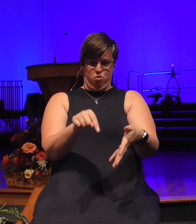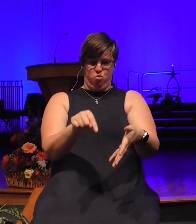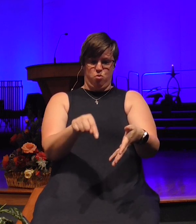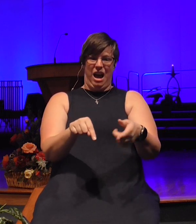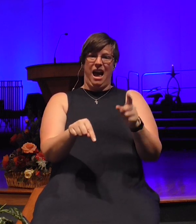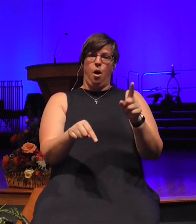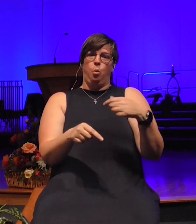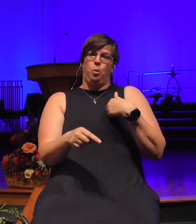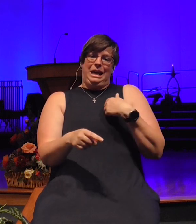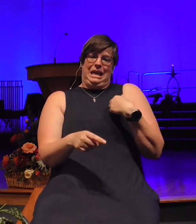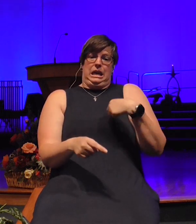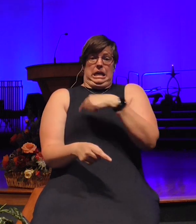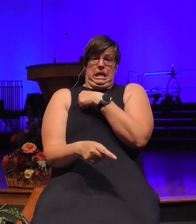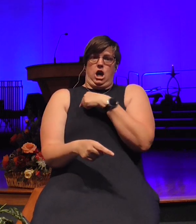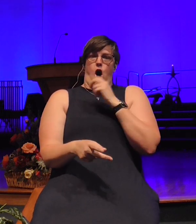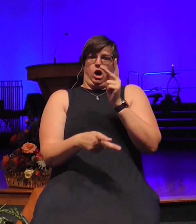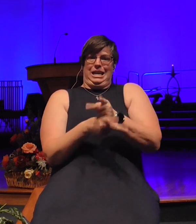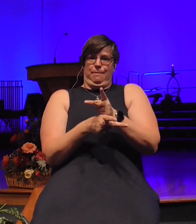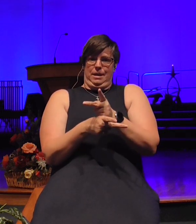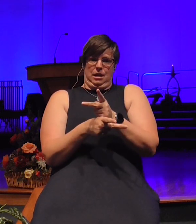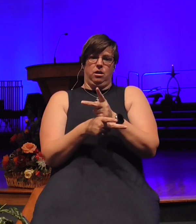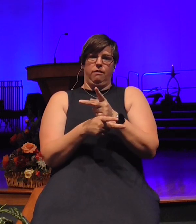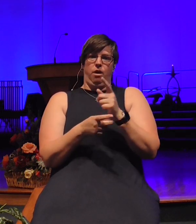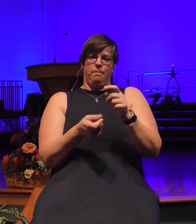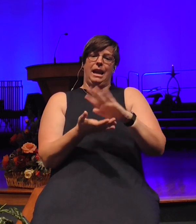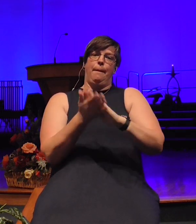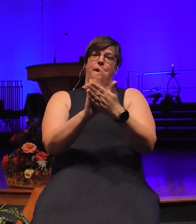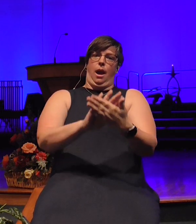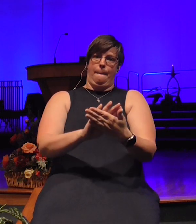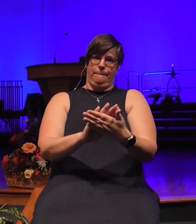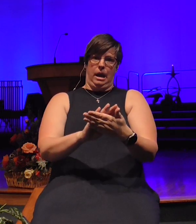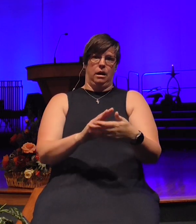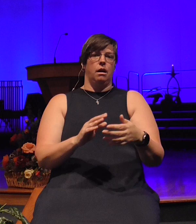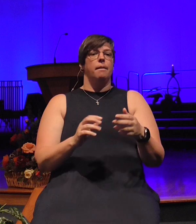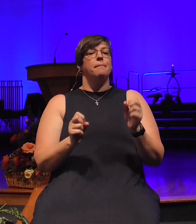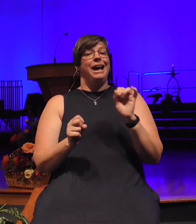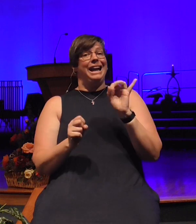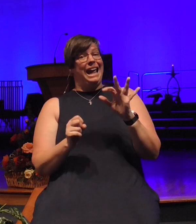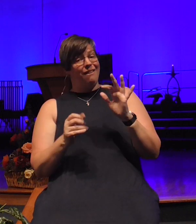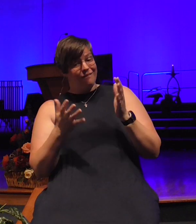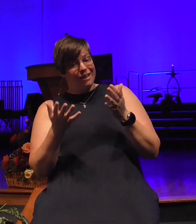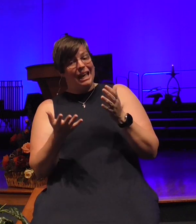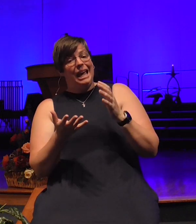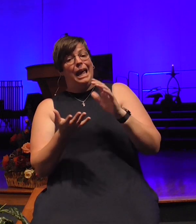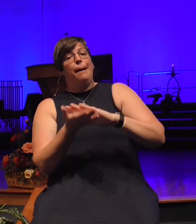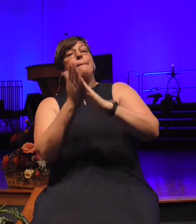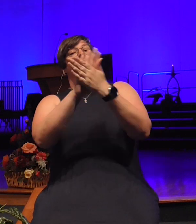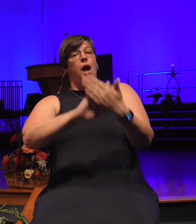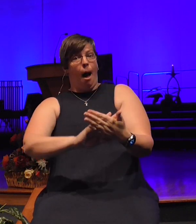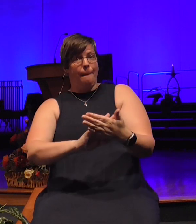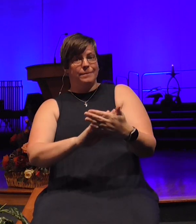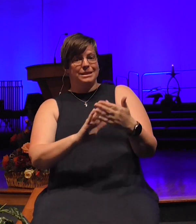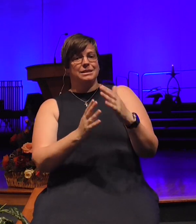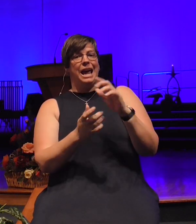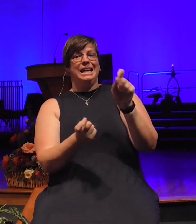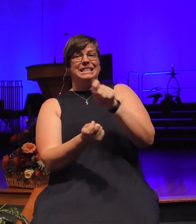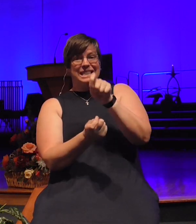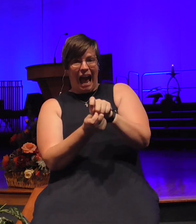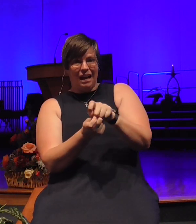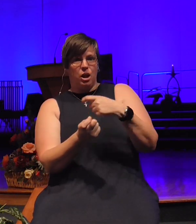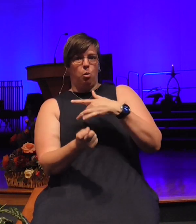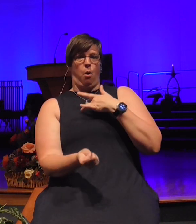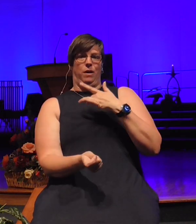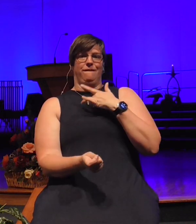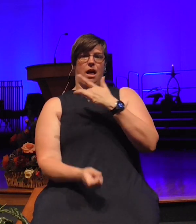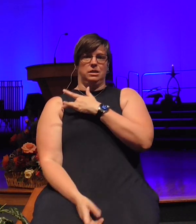it from becoming what we want it to be. But when we let something become, just maybe it becomes exactly